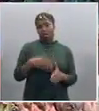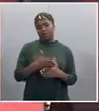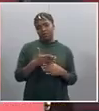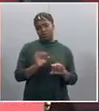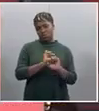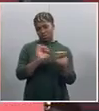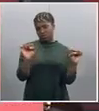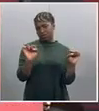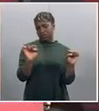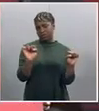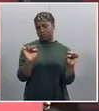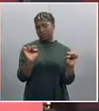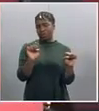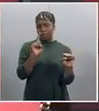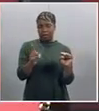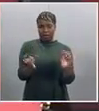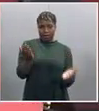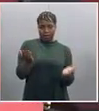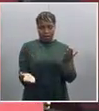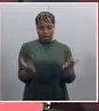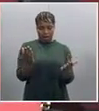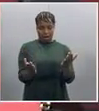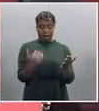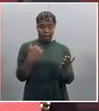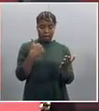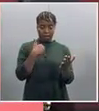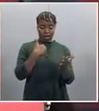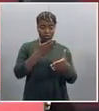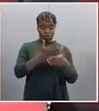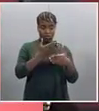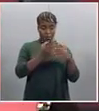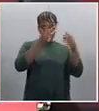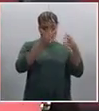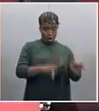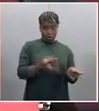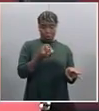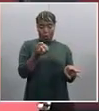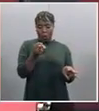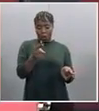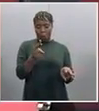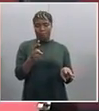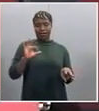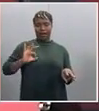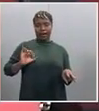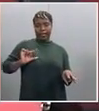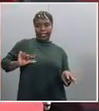jobs. We had to balance between losing millions of jobs and